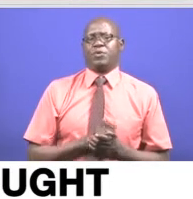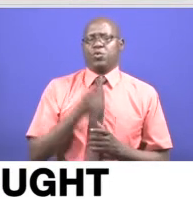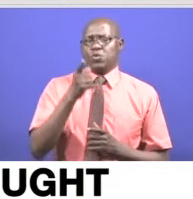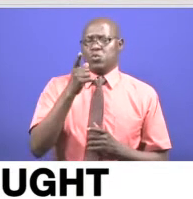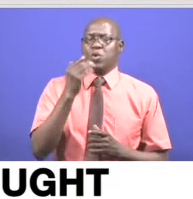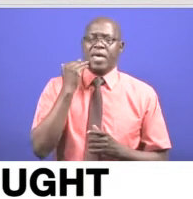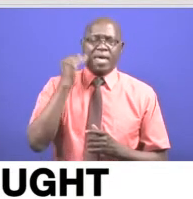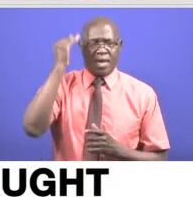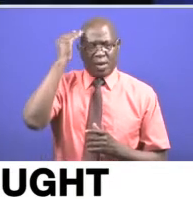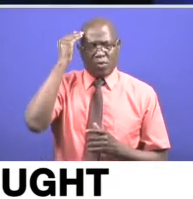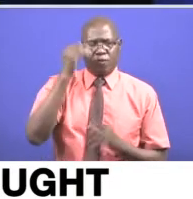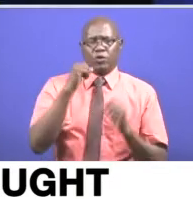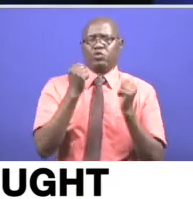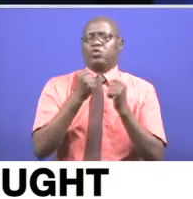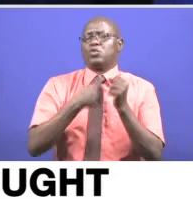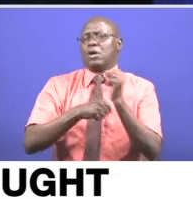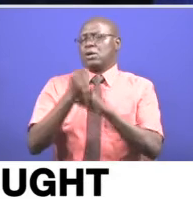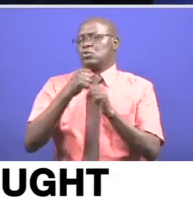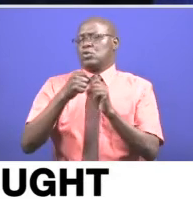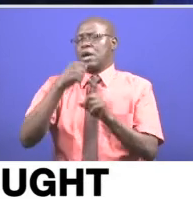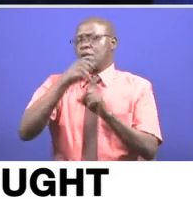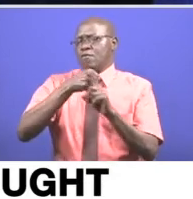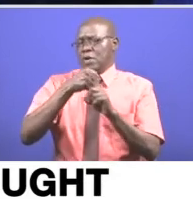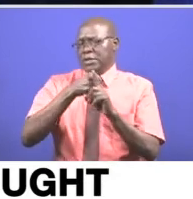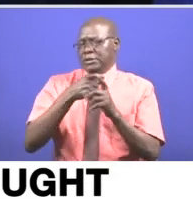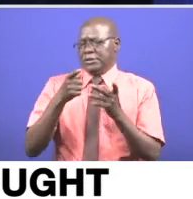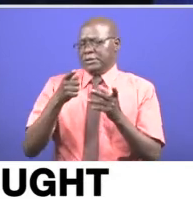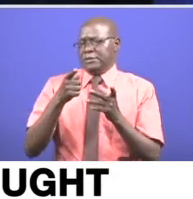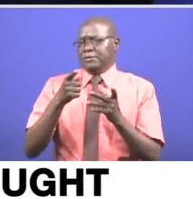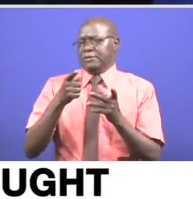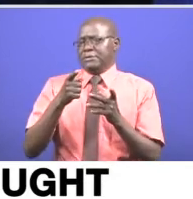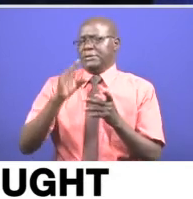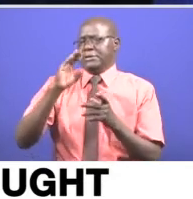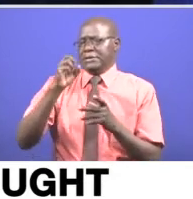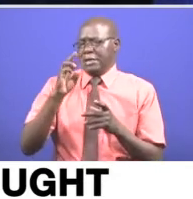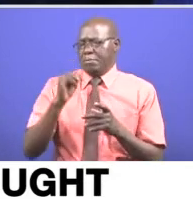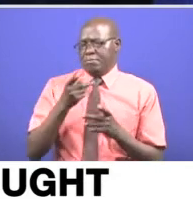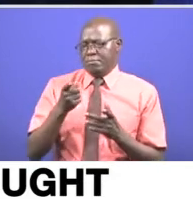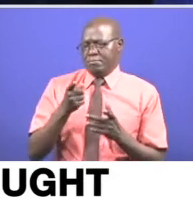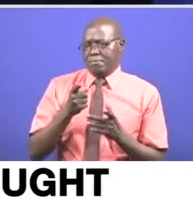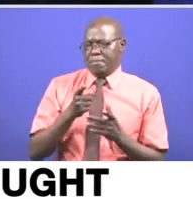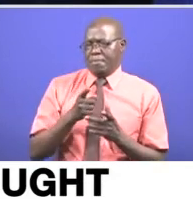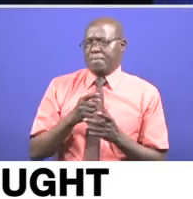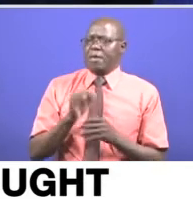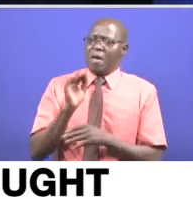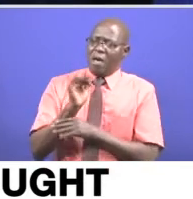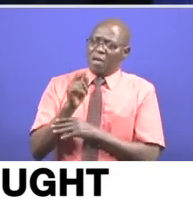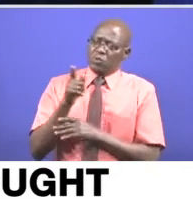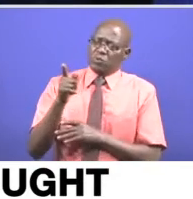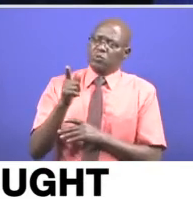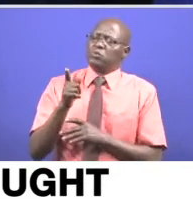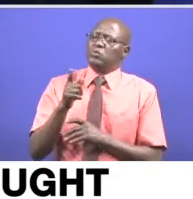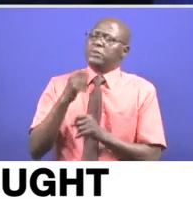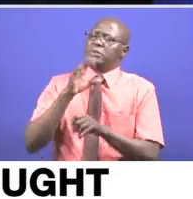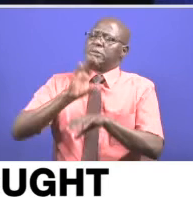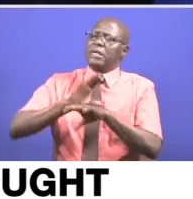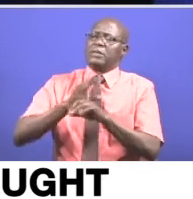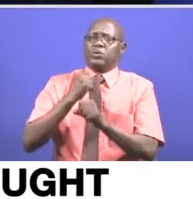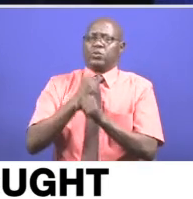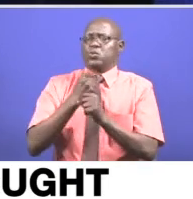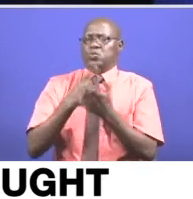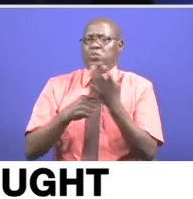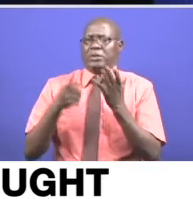action and advocacy at Crisis, the Answer Ministries, Citam. Yes. What is the church doing in this